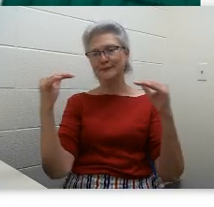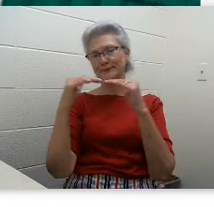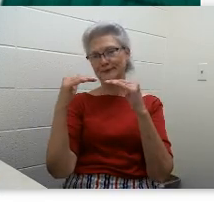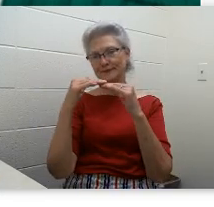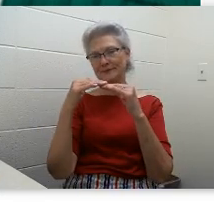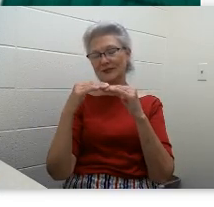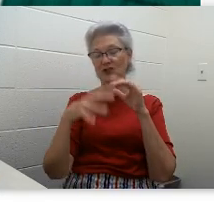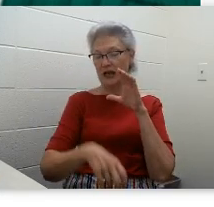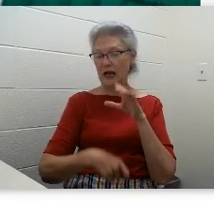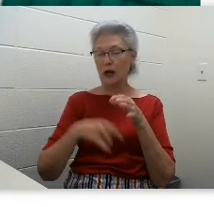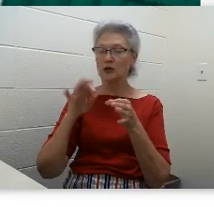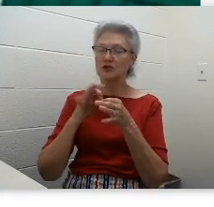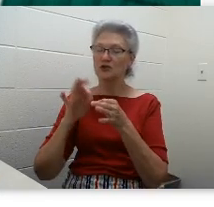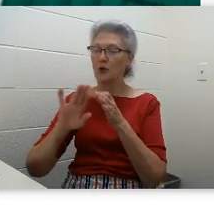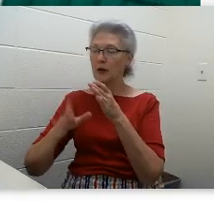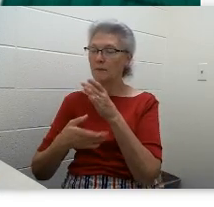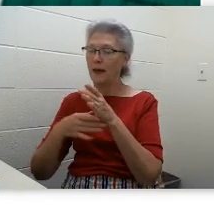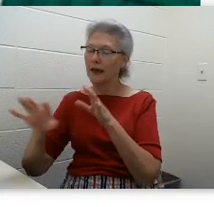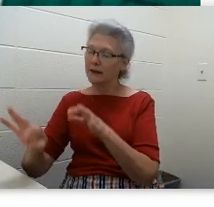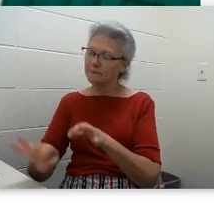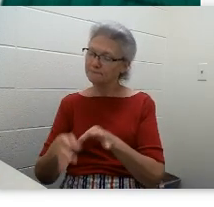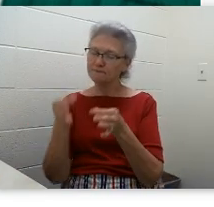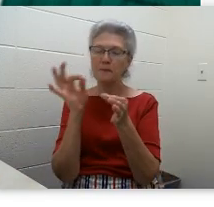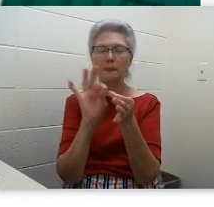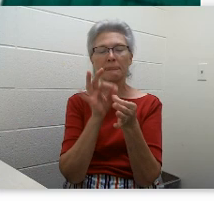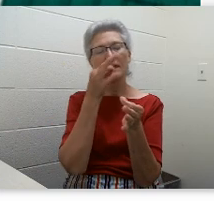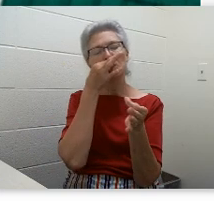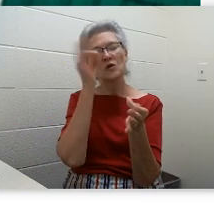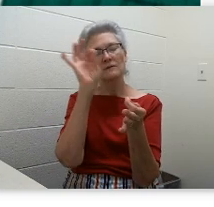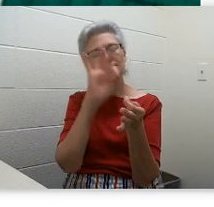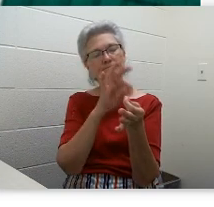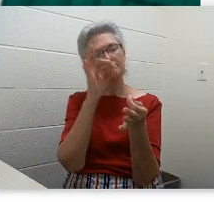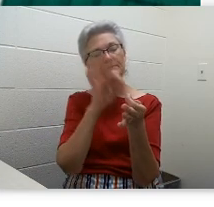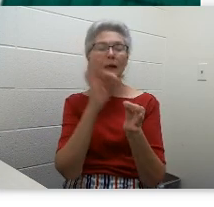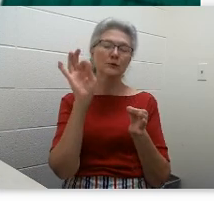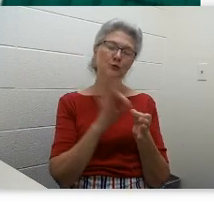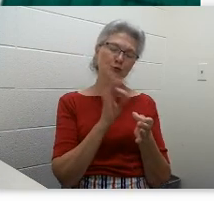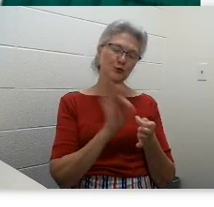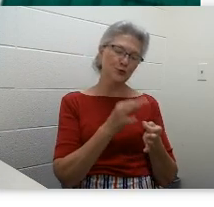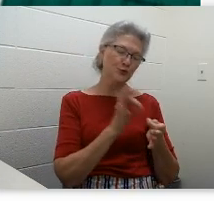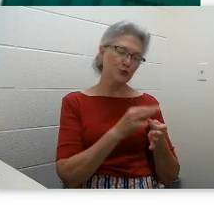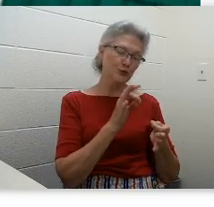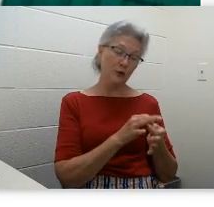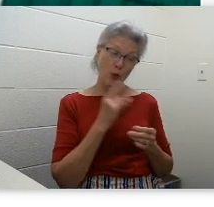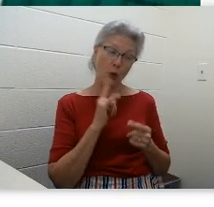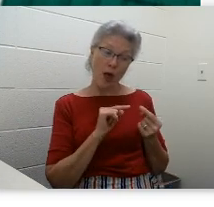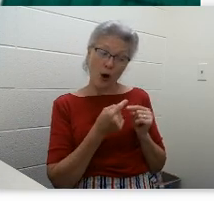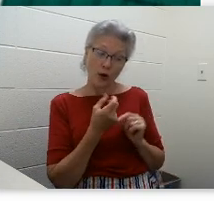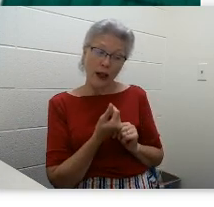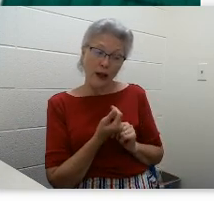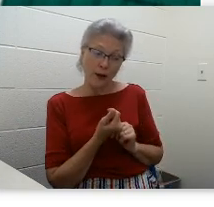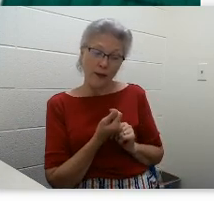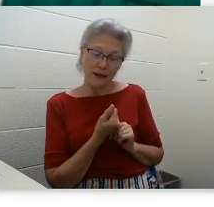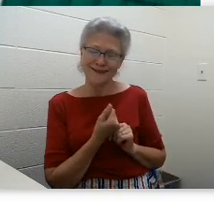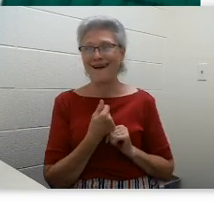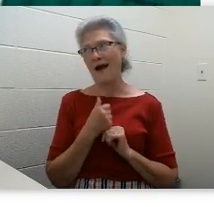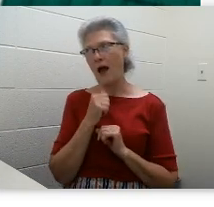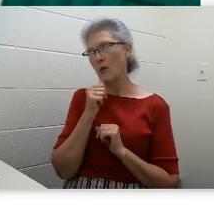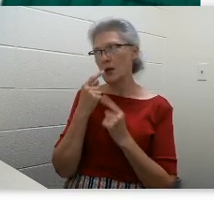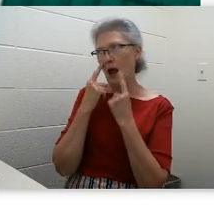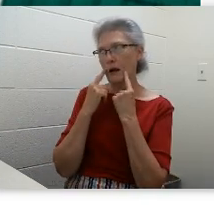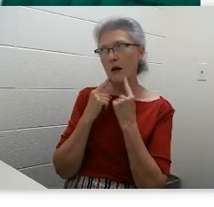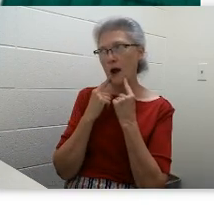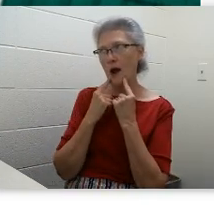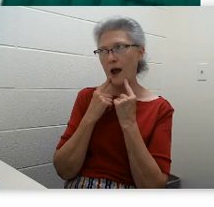sewing bag and sewed the shadow onto Peter's foot. "I dare say it will hurt a little," she warned him. "Oh, I shan't cry,"